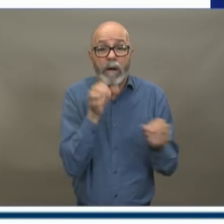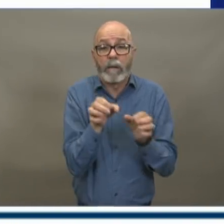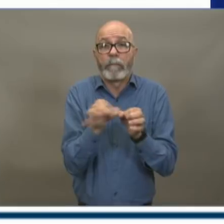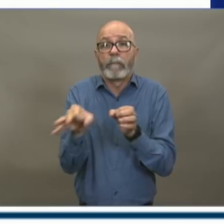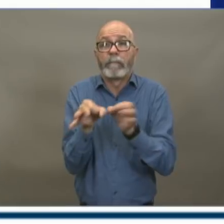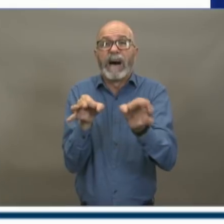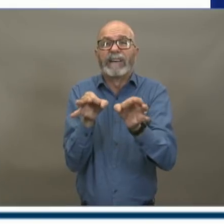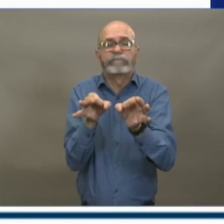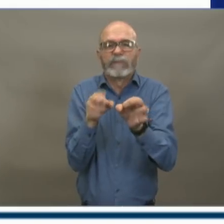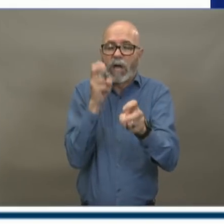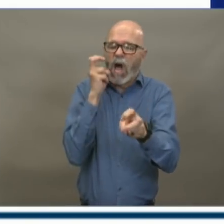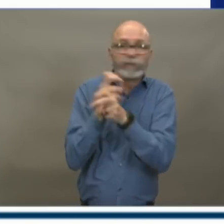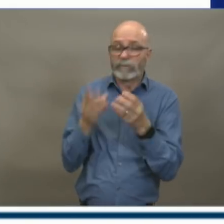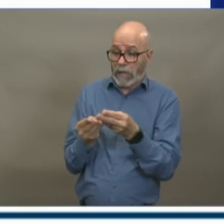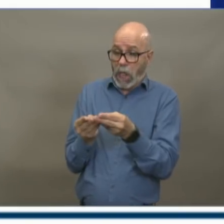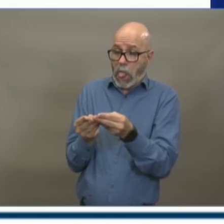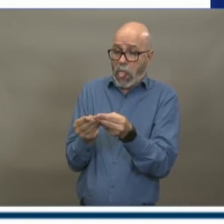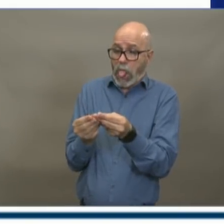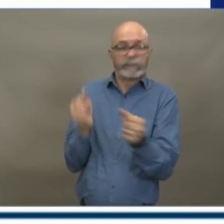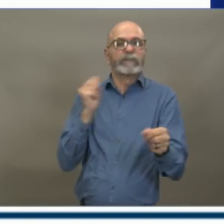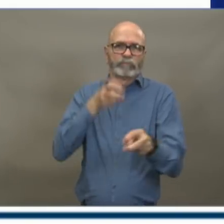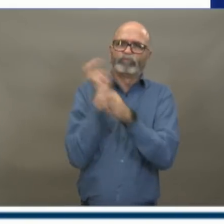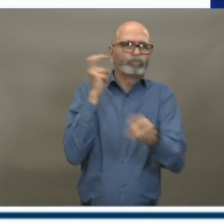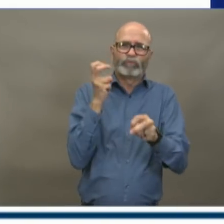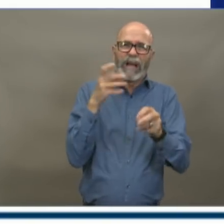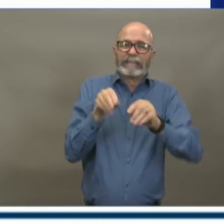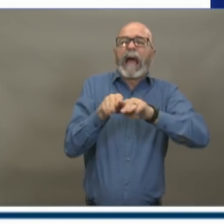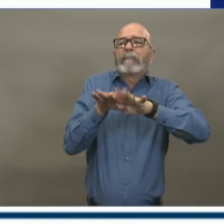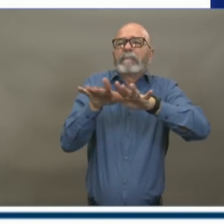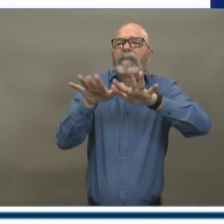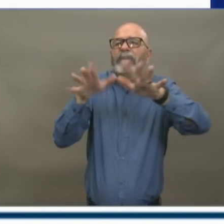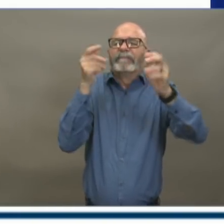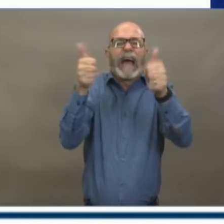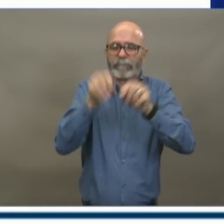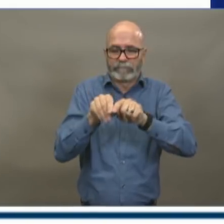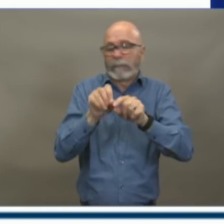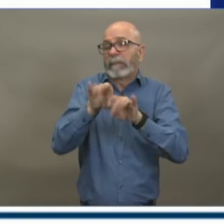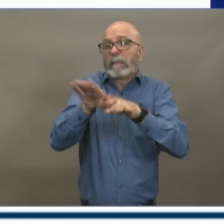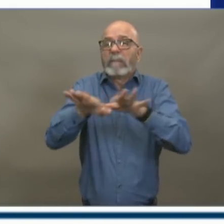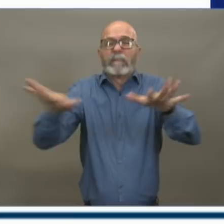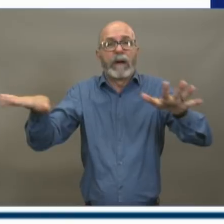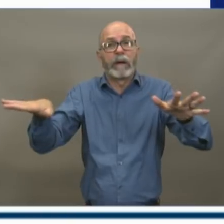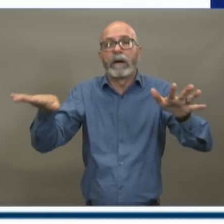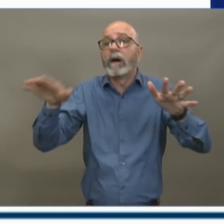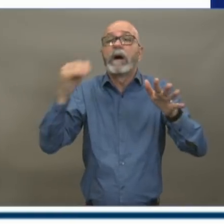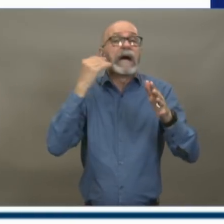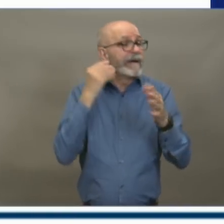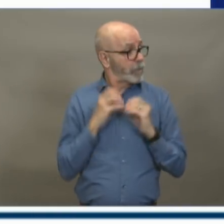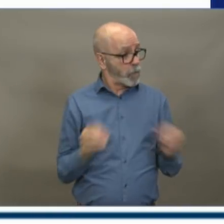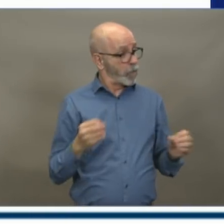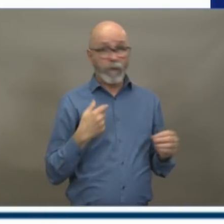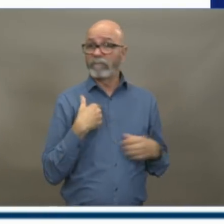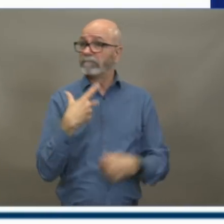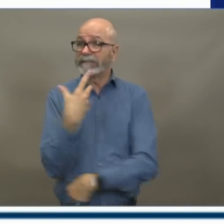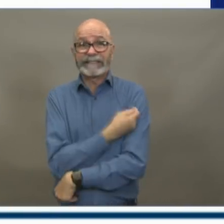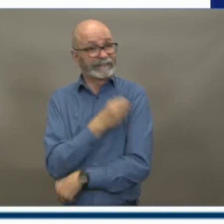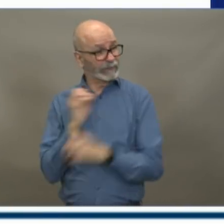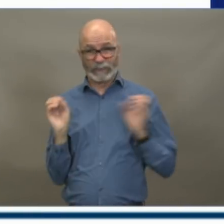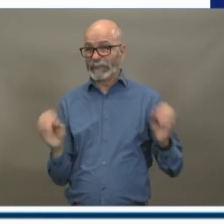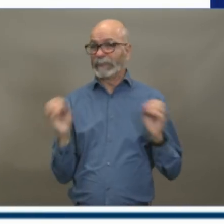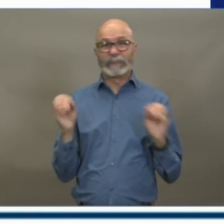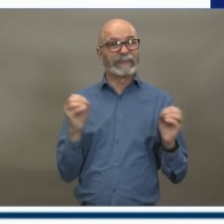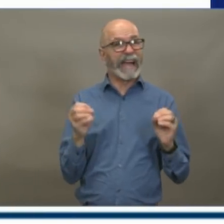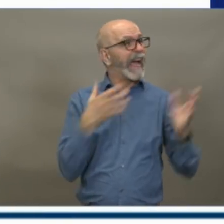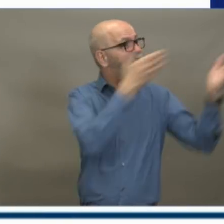predict, and with the uncertainty around supply of any vaccine, we have to be extra cautious. And so we will continue to